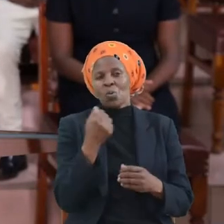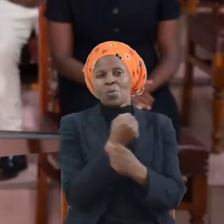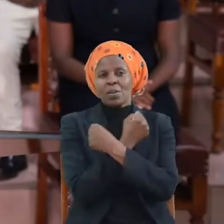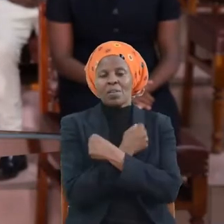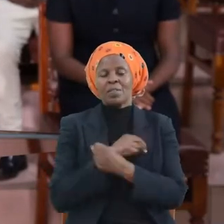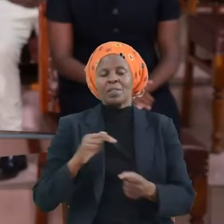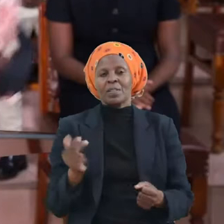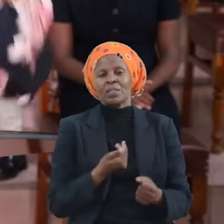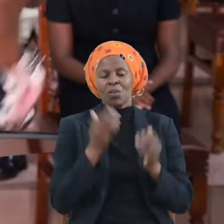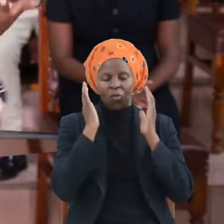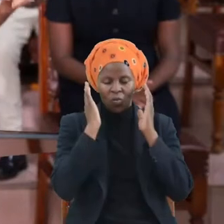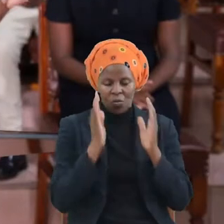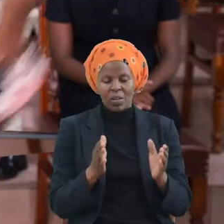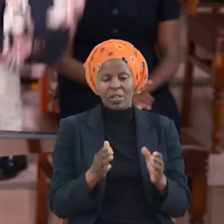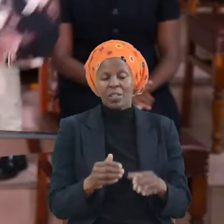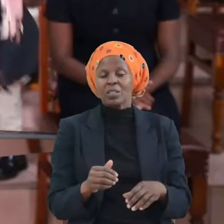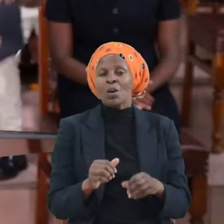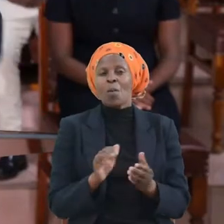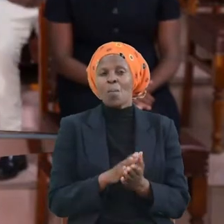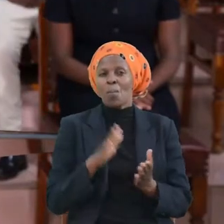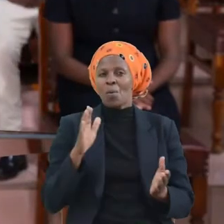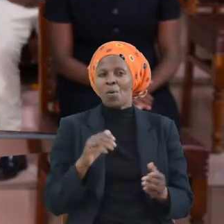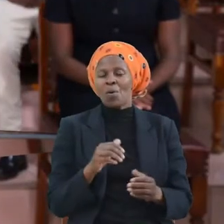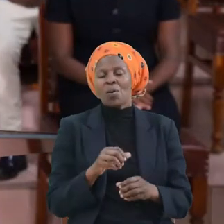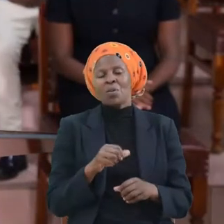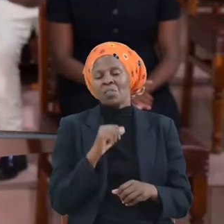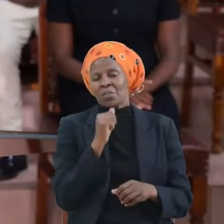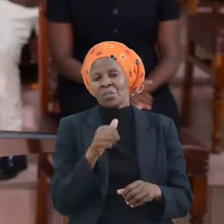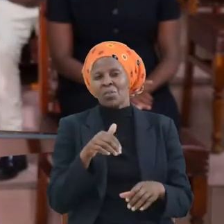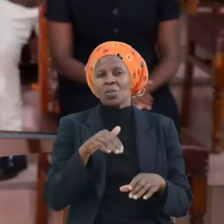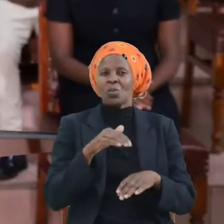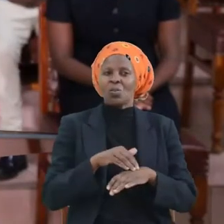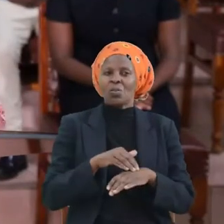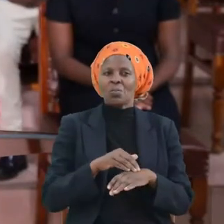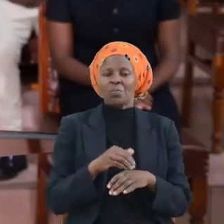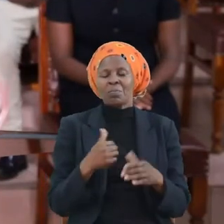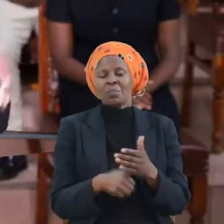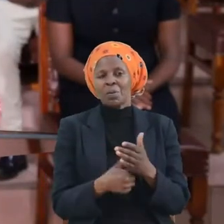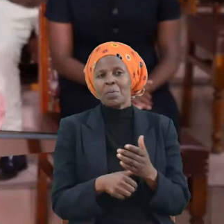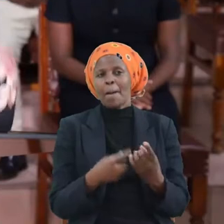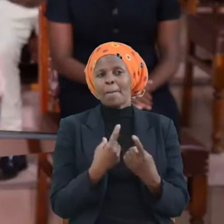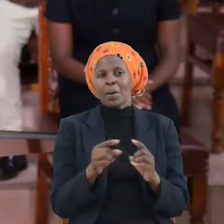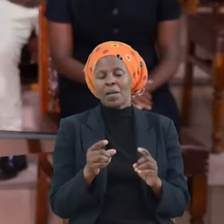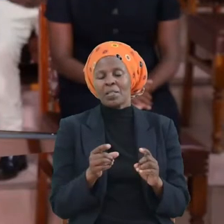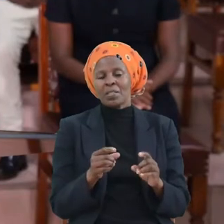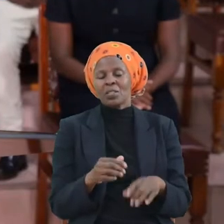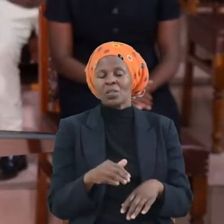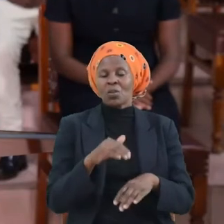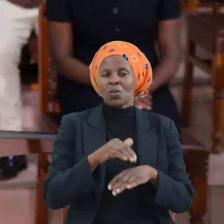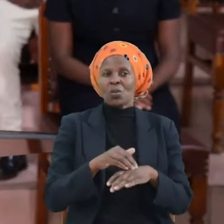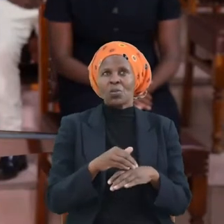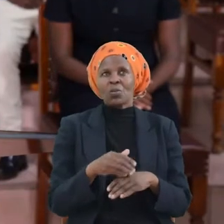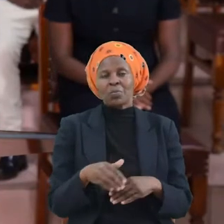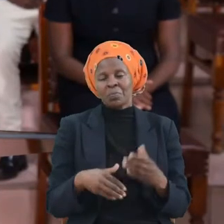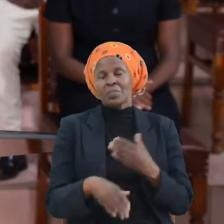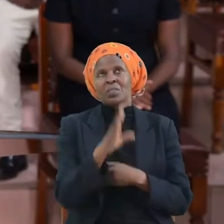we focus more on the problem, we won't see the power of the Lord. So as Christians, we need never to focus on the problem.